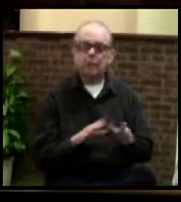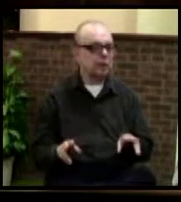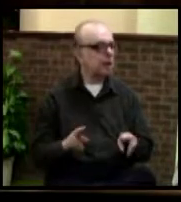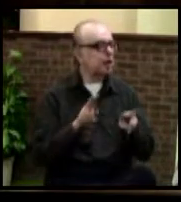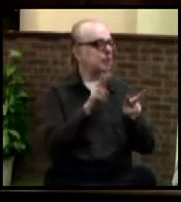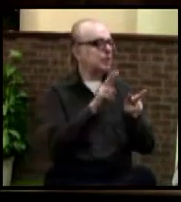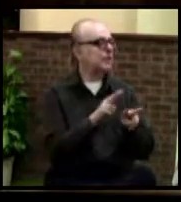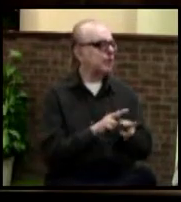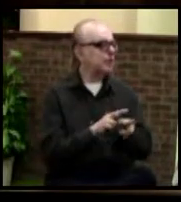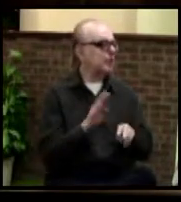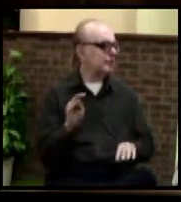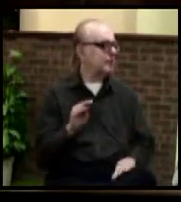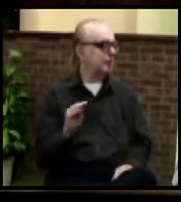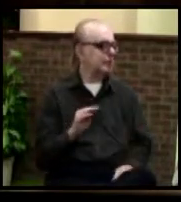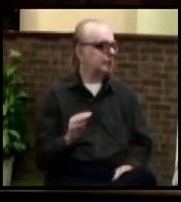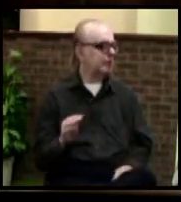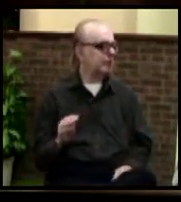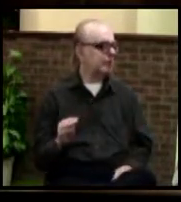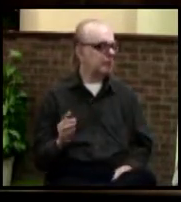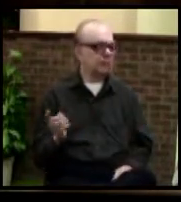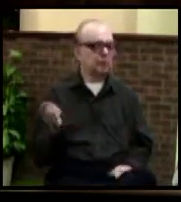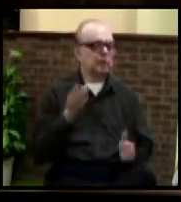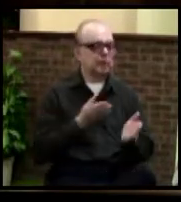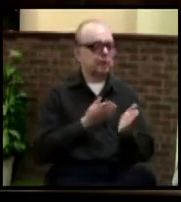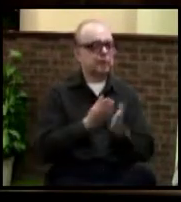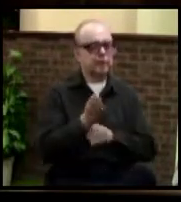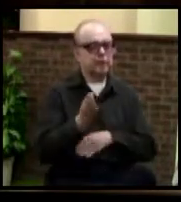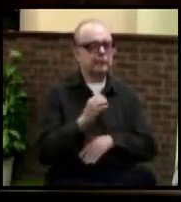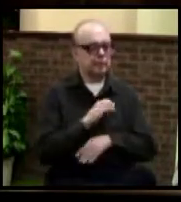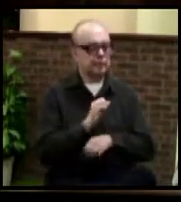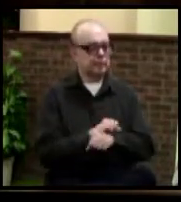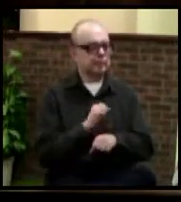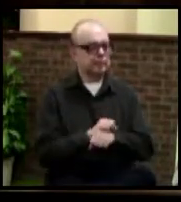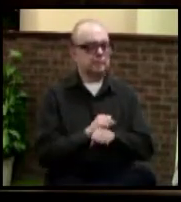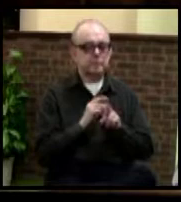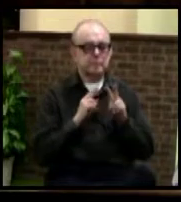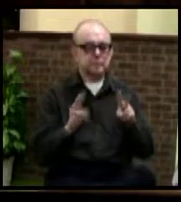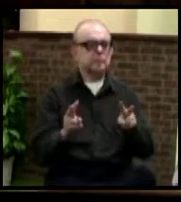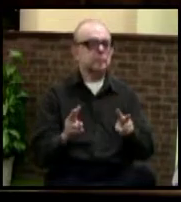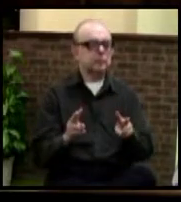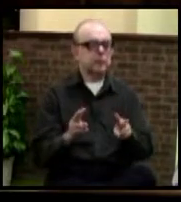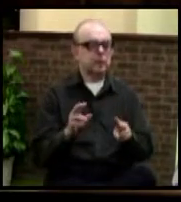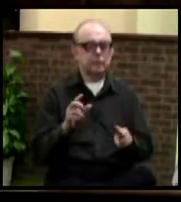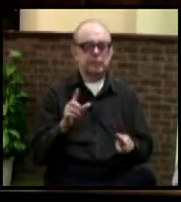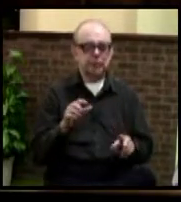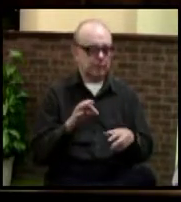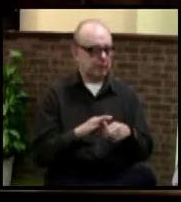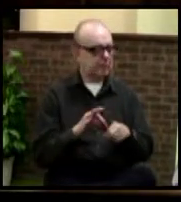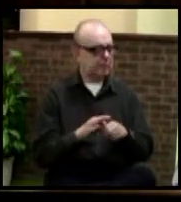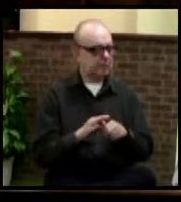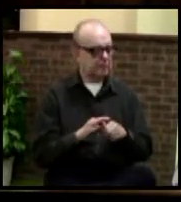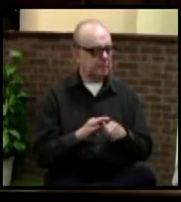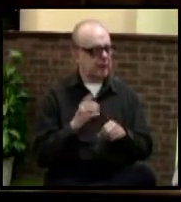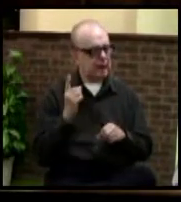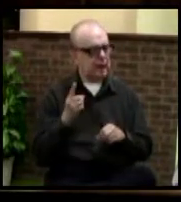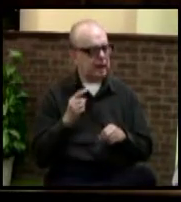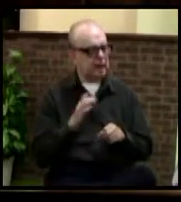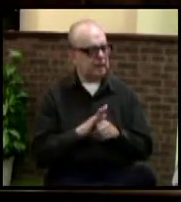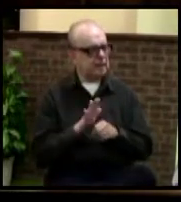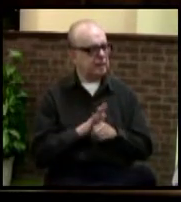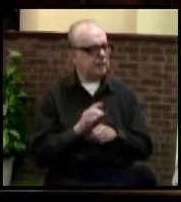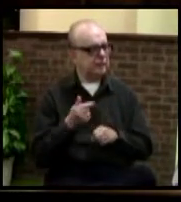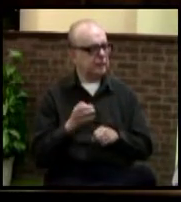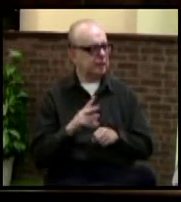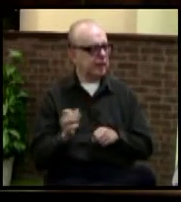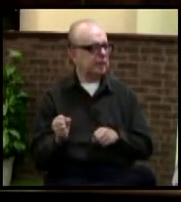I was doing a funeral Monday and I was coming straight from work and I was watching my gas gauge and everything. And I thought,